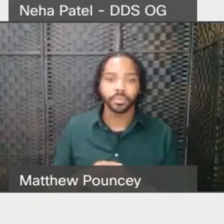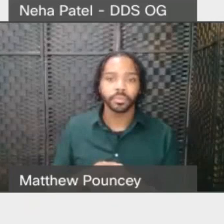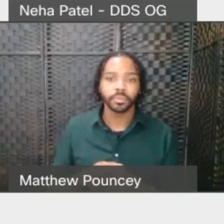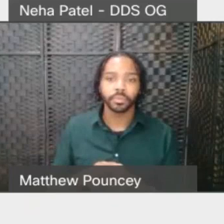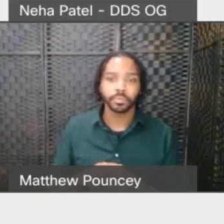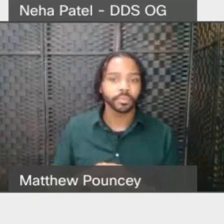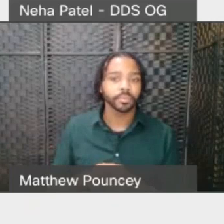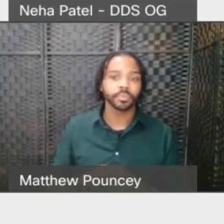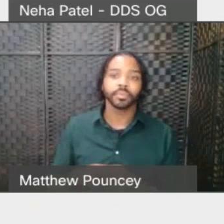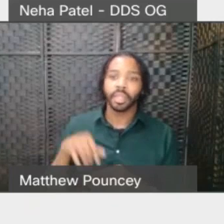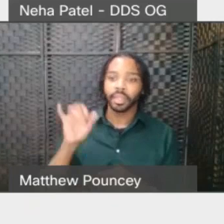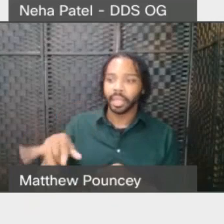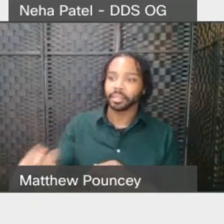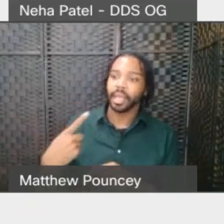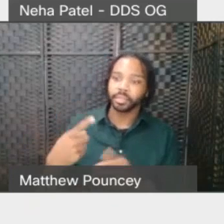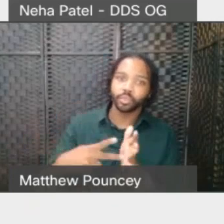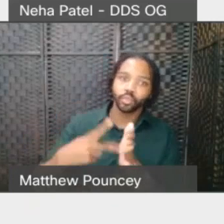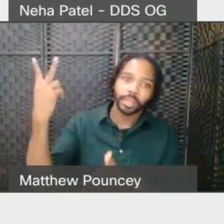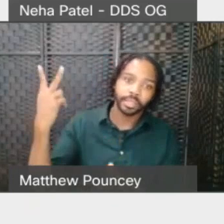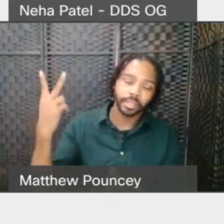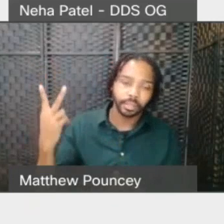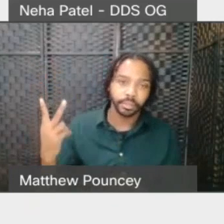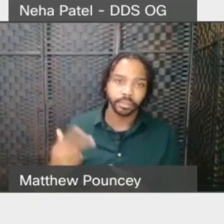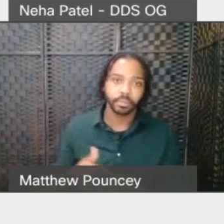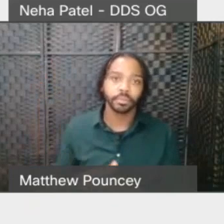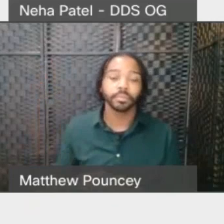So that was asked twice.